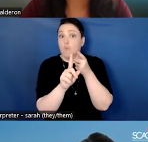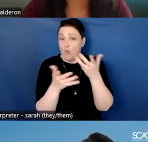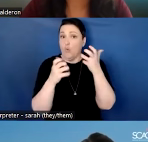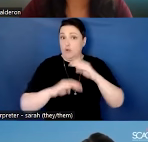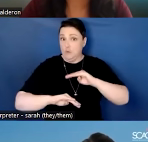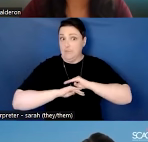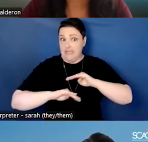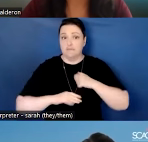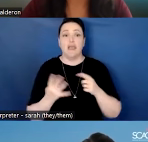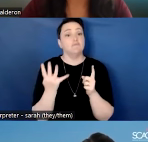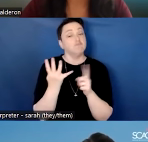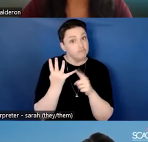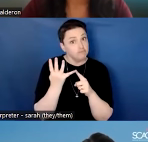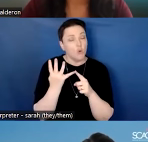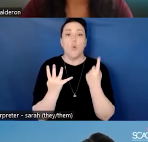environmentally superior.